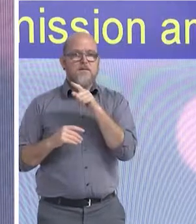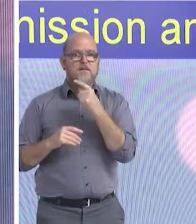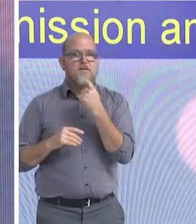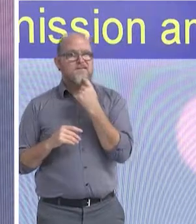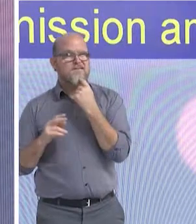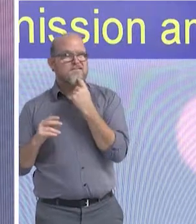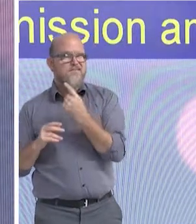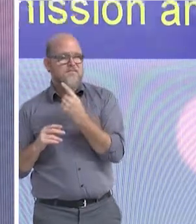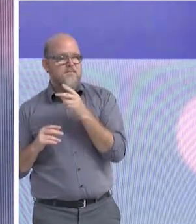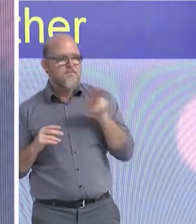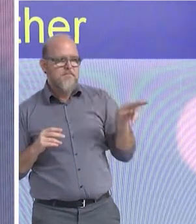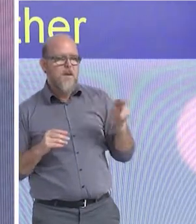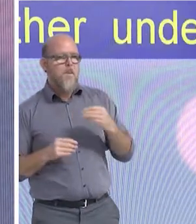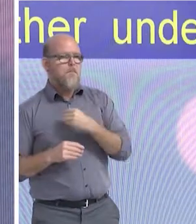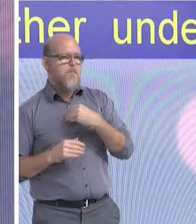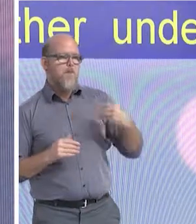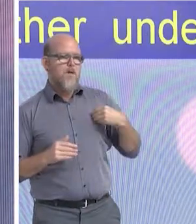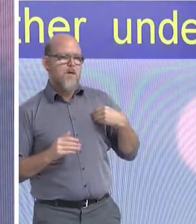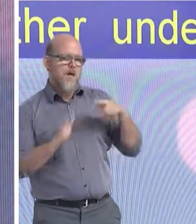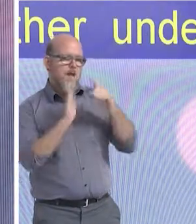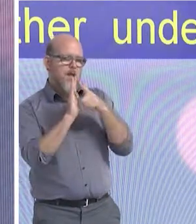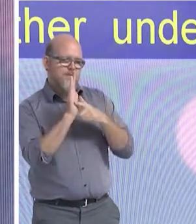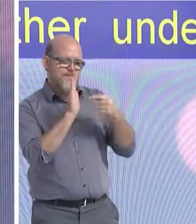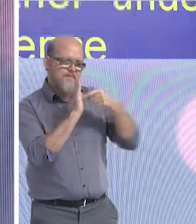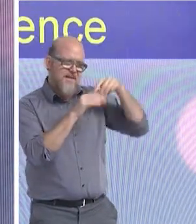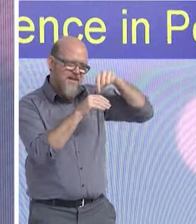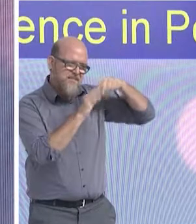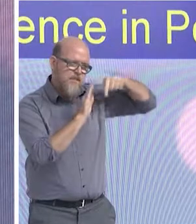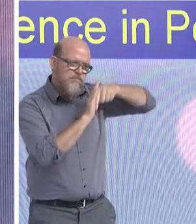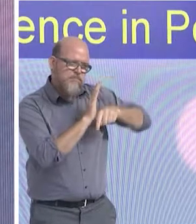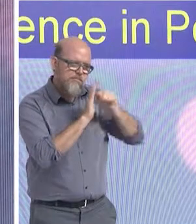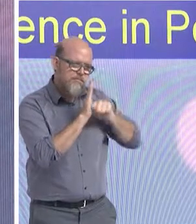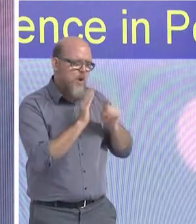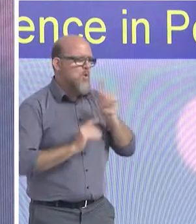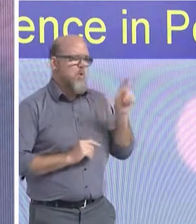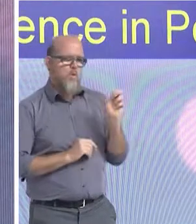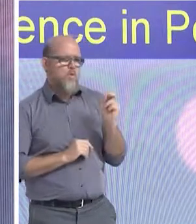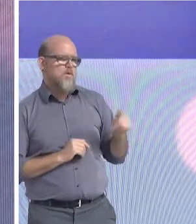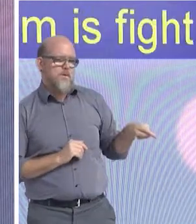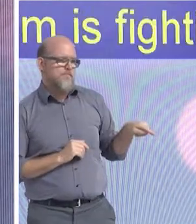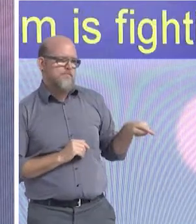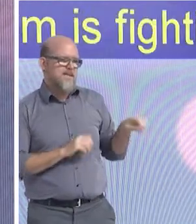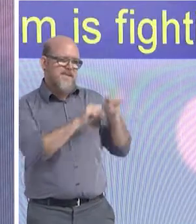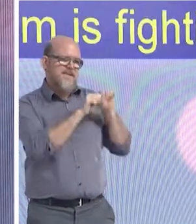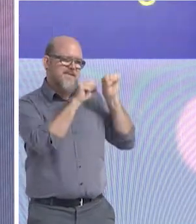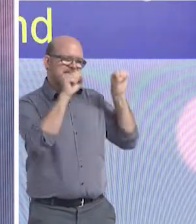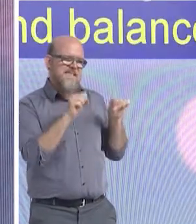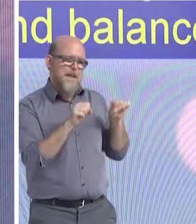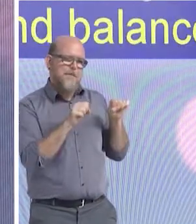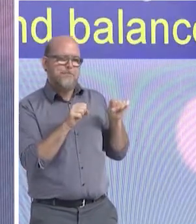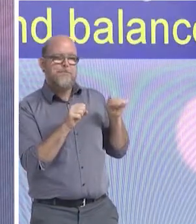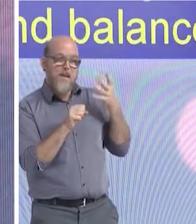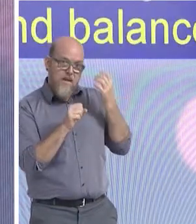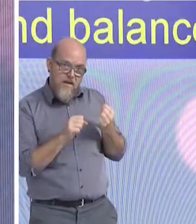further undermine judicial independence in Poland. So the system is fighting. The checks and balances in the system are there, and